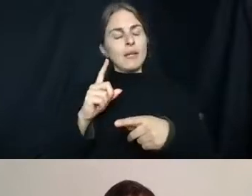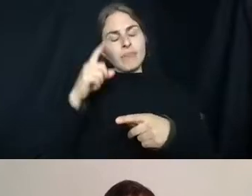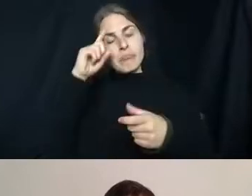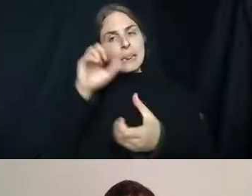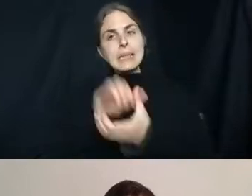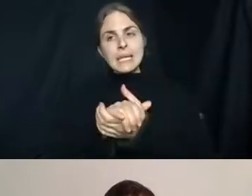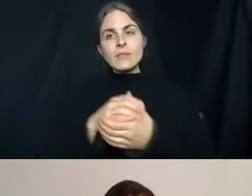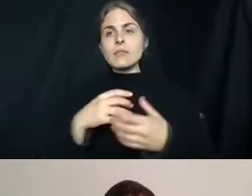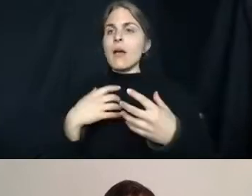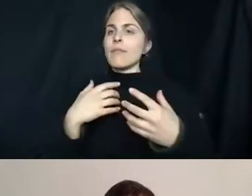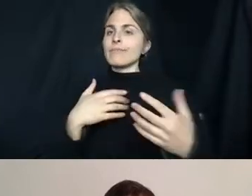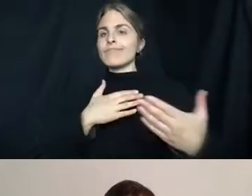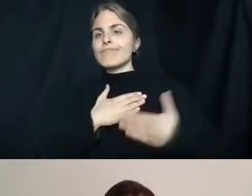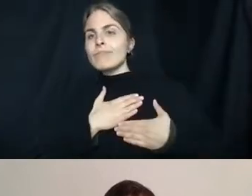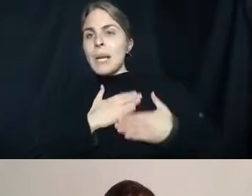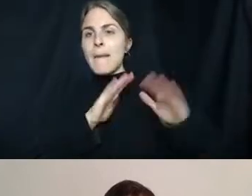more about her at